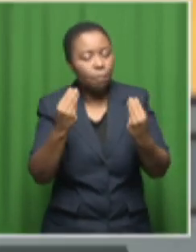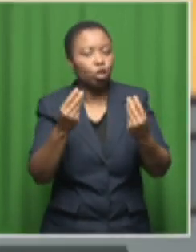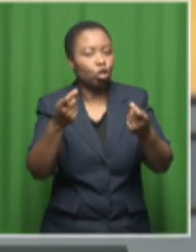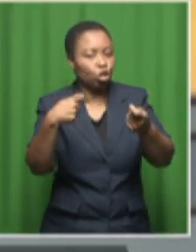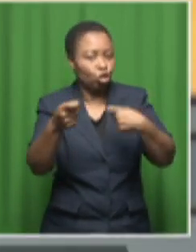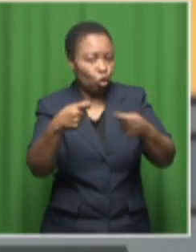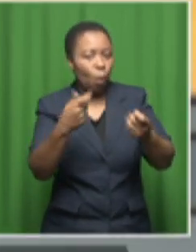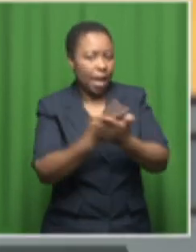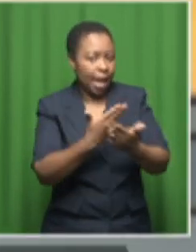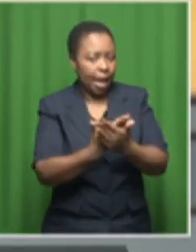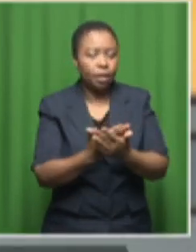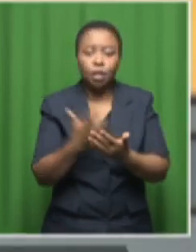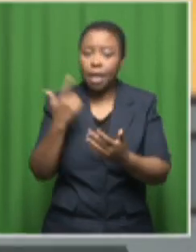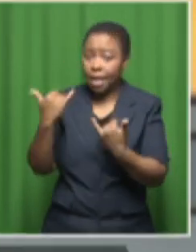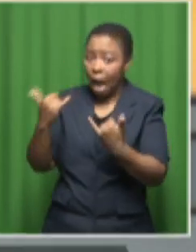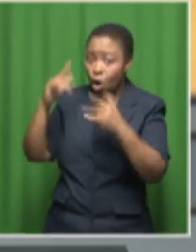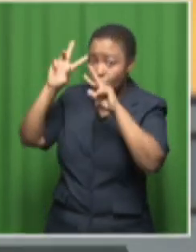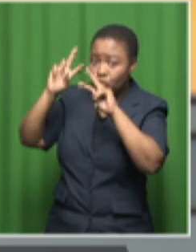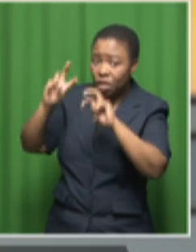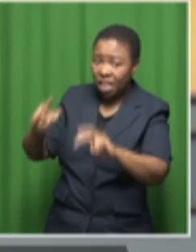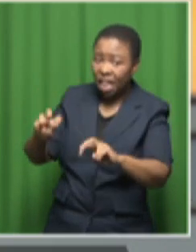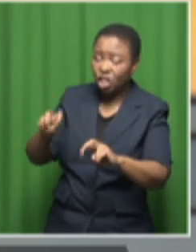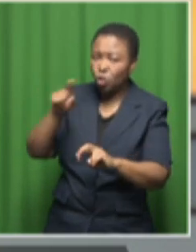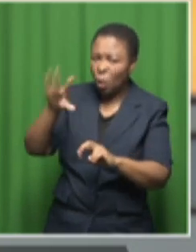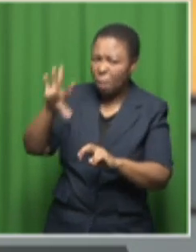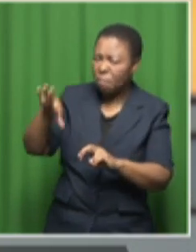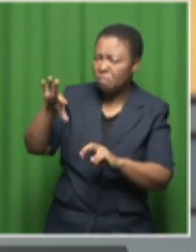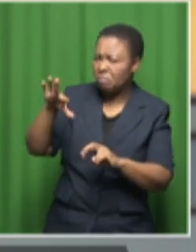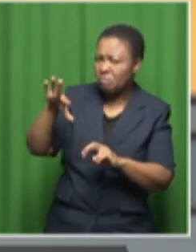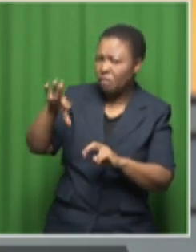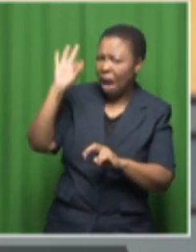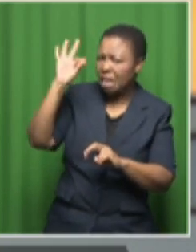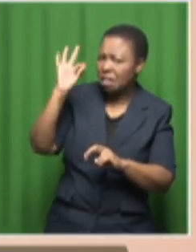as you were doing some research, what did you find?